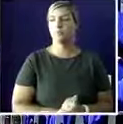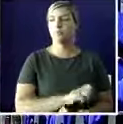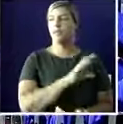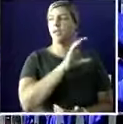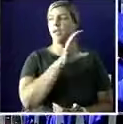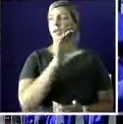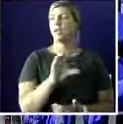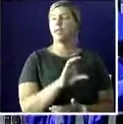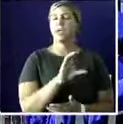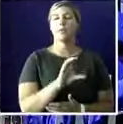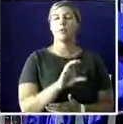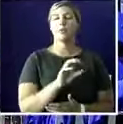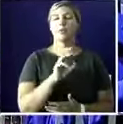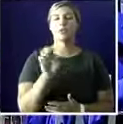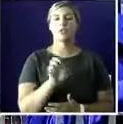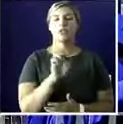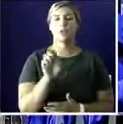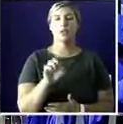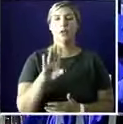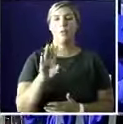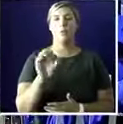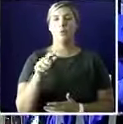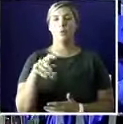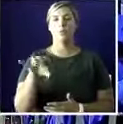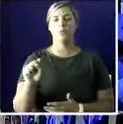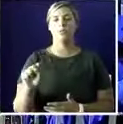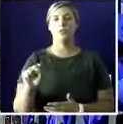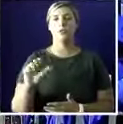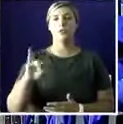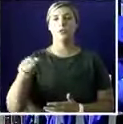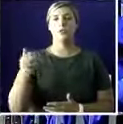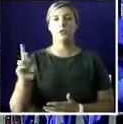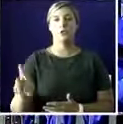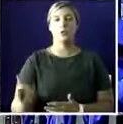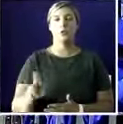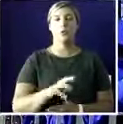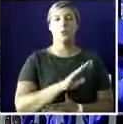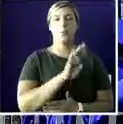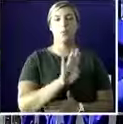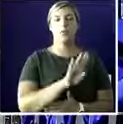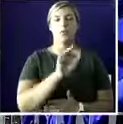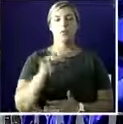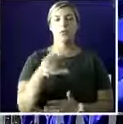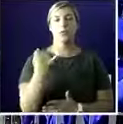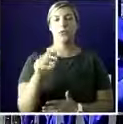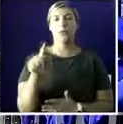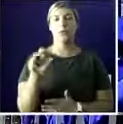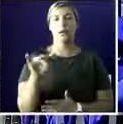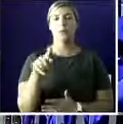Cameron Eugene Boos Jr. Brooklyn Joy Tomlin.